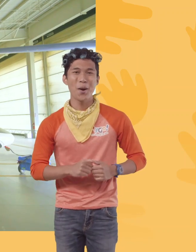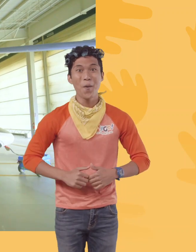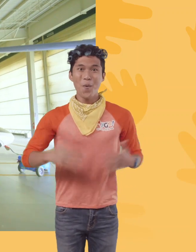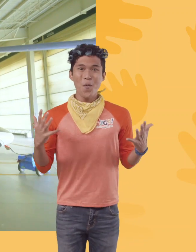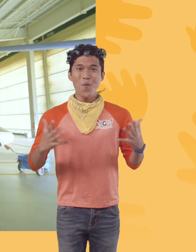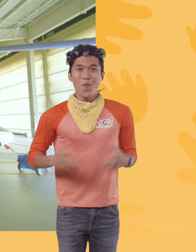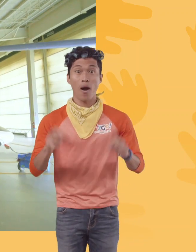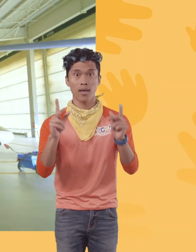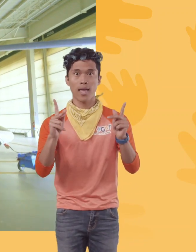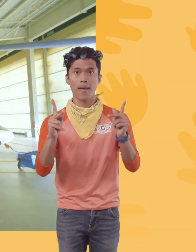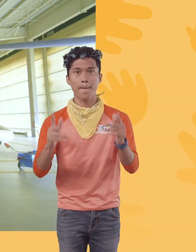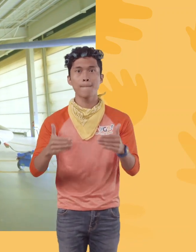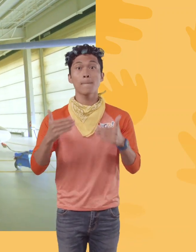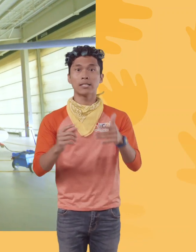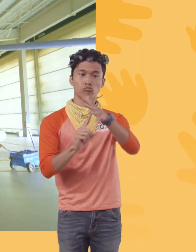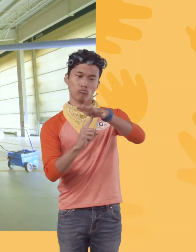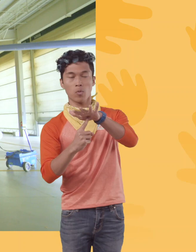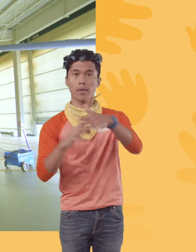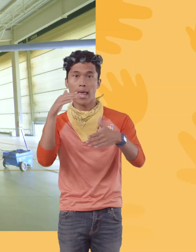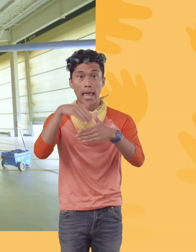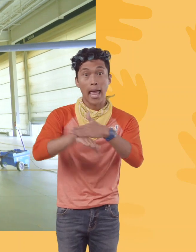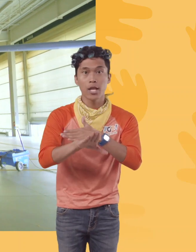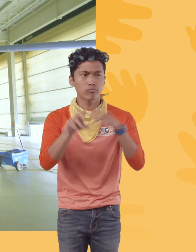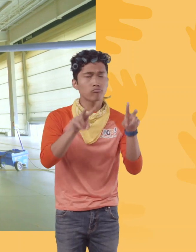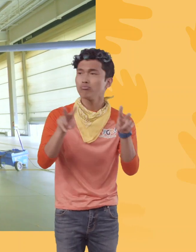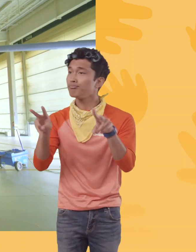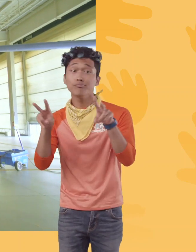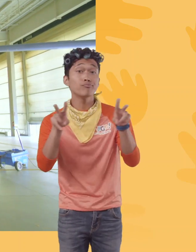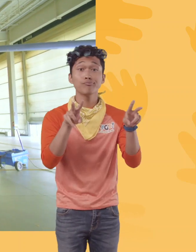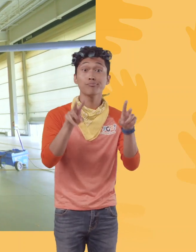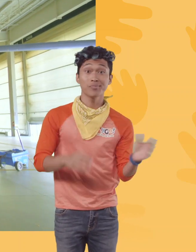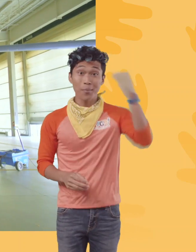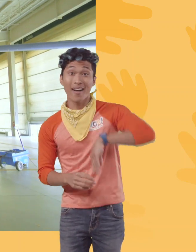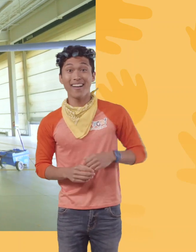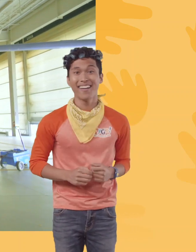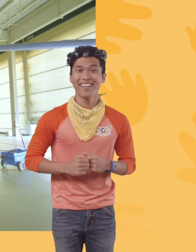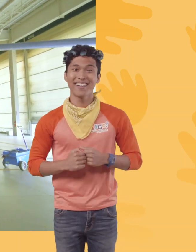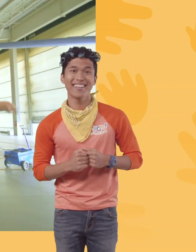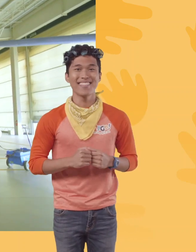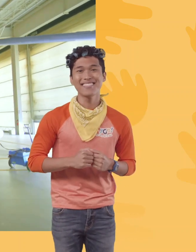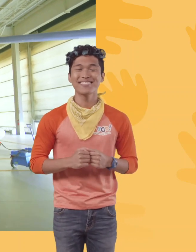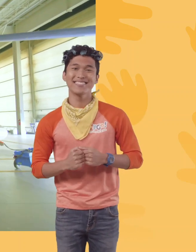Woo! Okay, now let's check out the inside of the fire department helicopter. Come on!